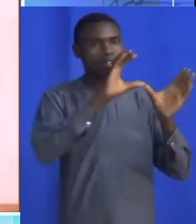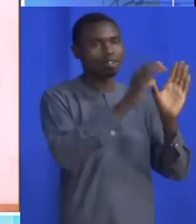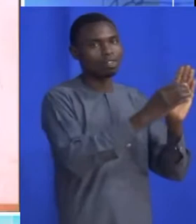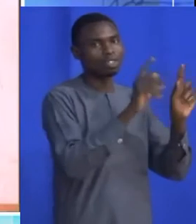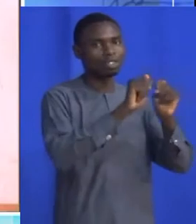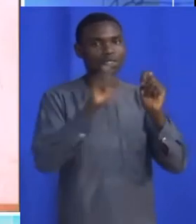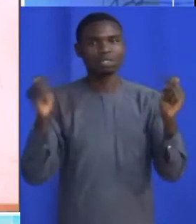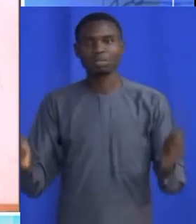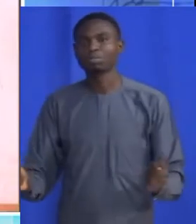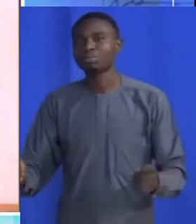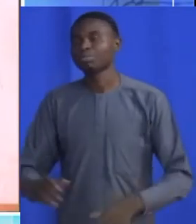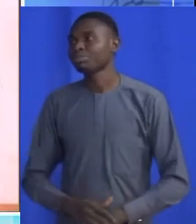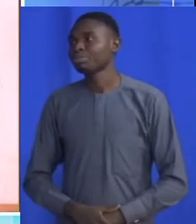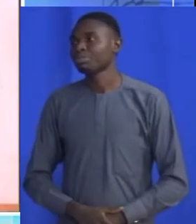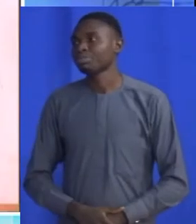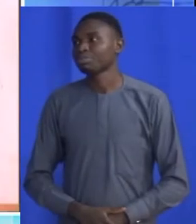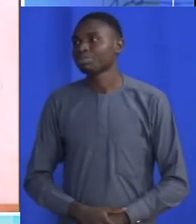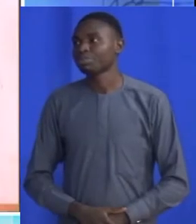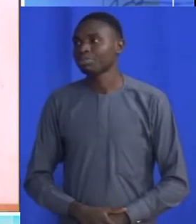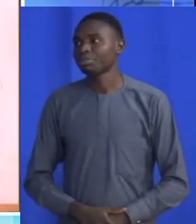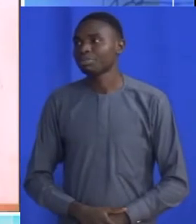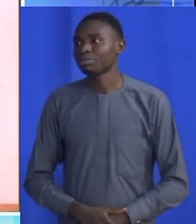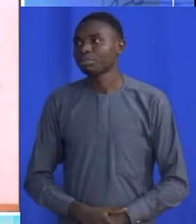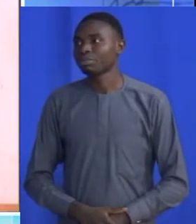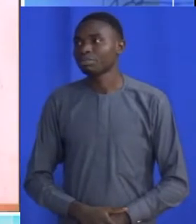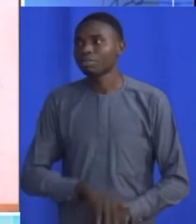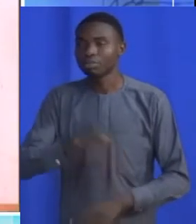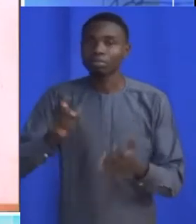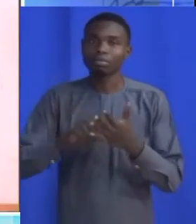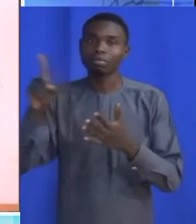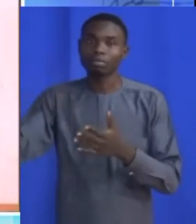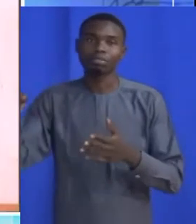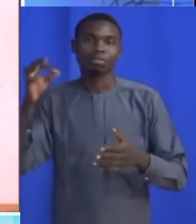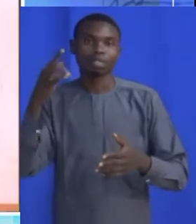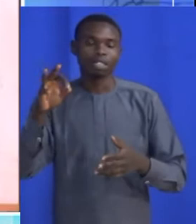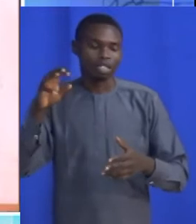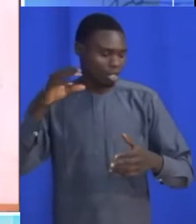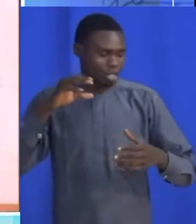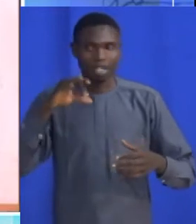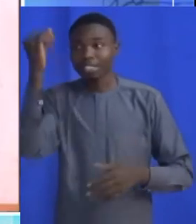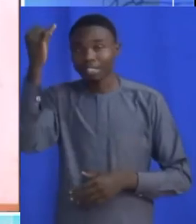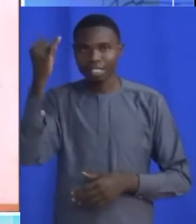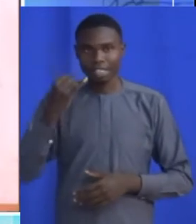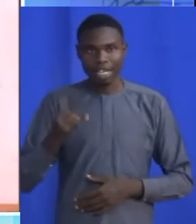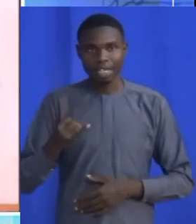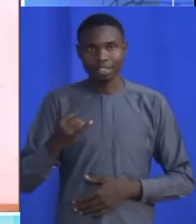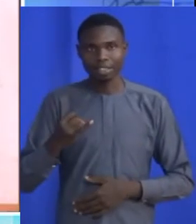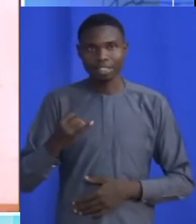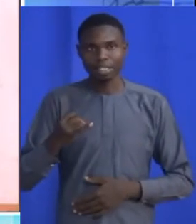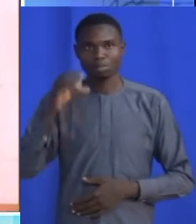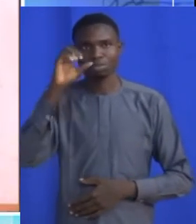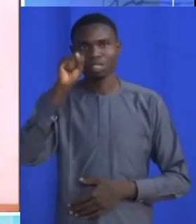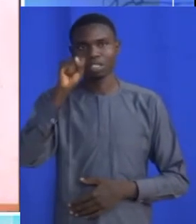citizens to make the country safe somehow. So that's why you are told now you cannot go to school. You can't go to